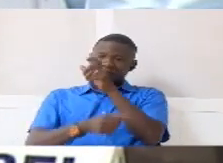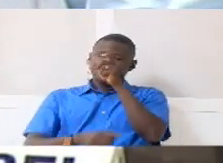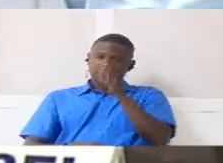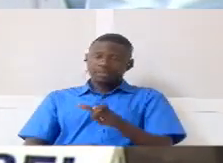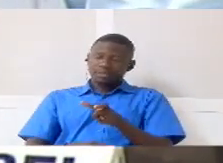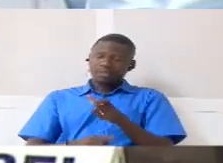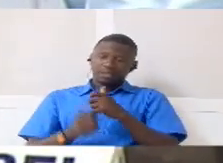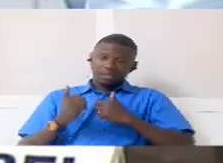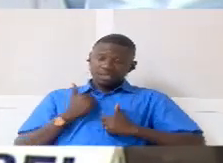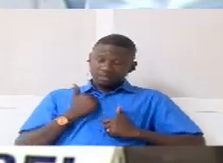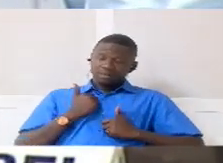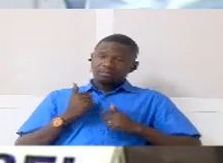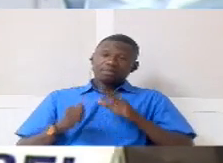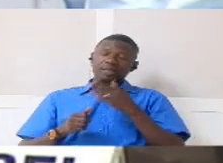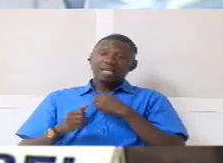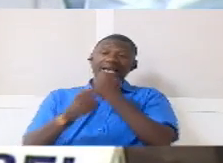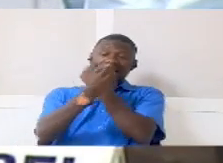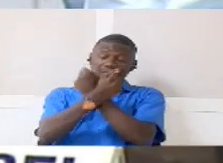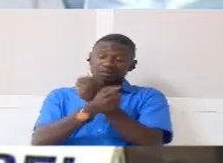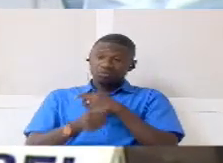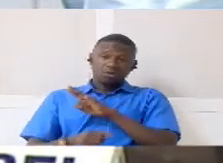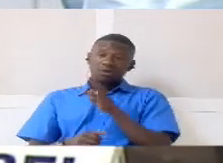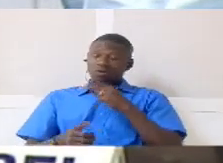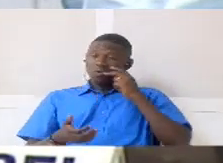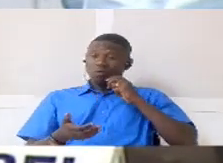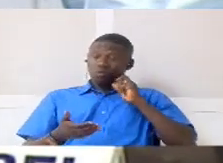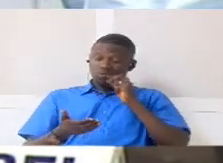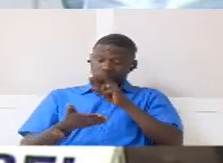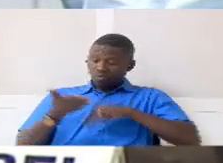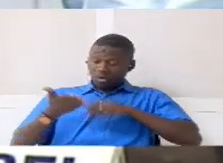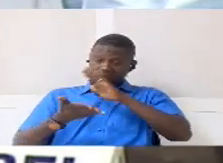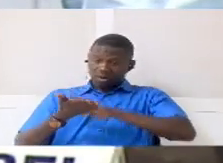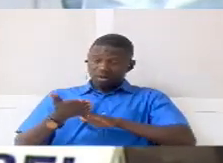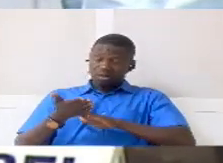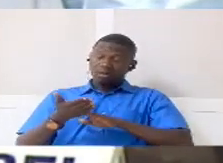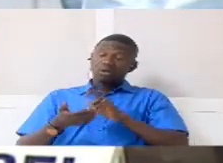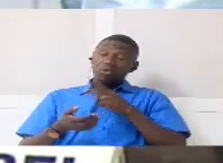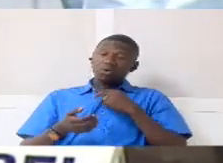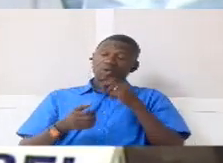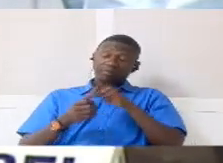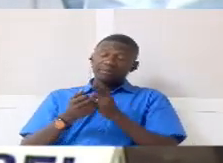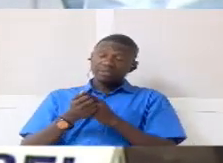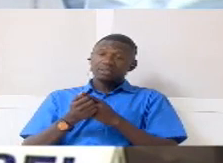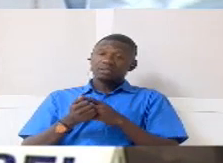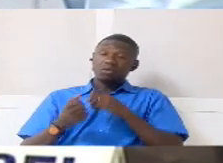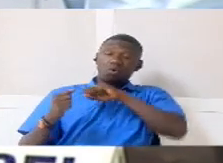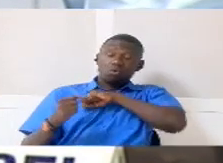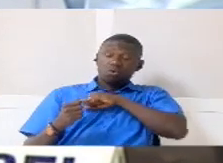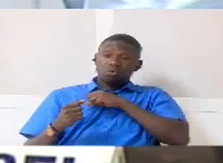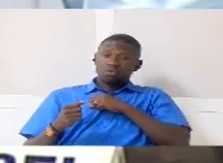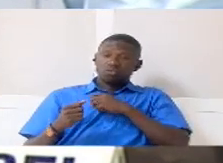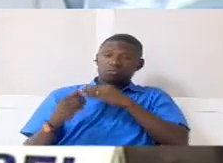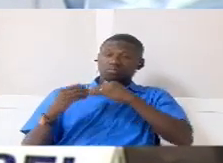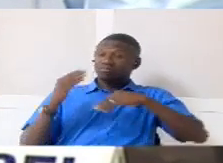any prison officer not being an officer of his own or of superior rank or grade who